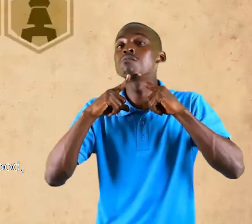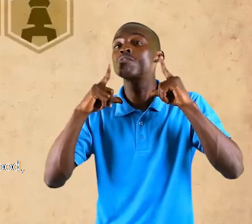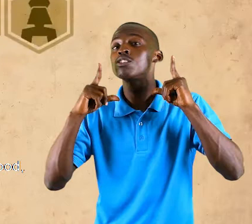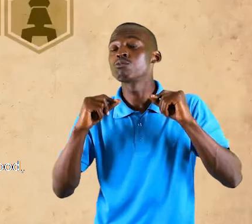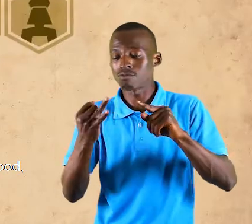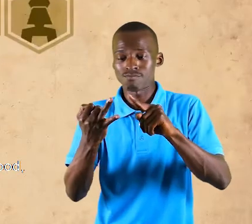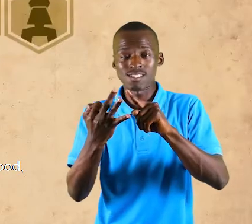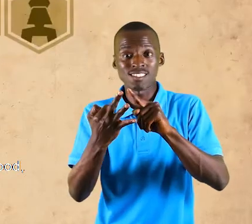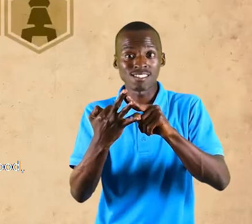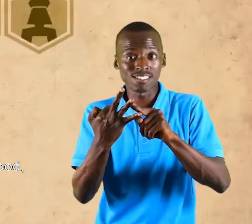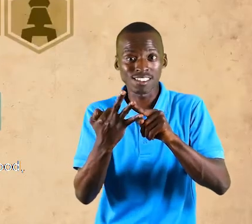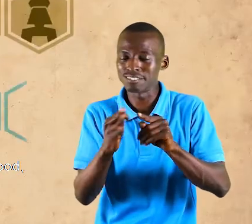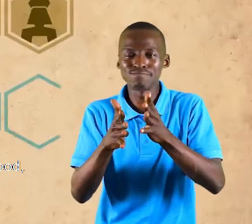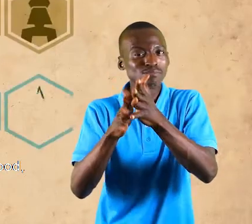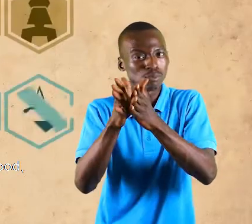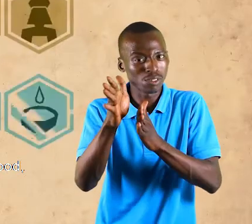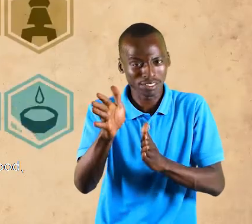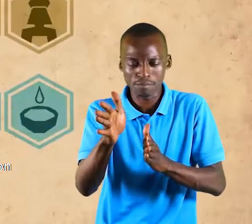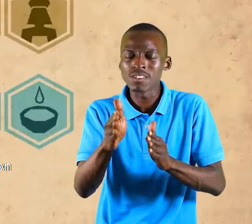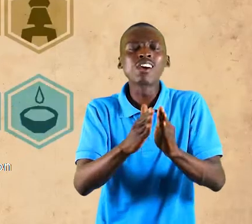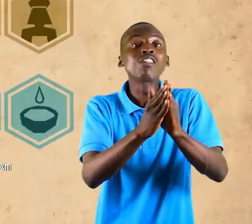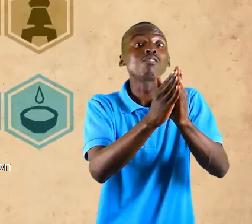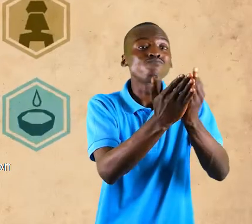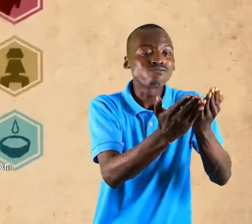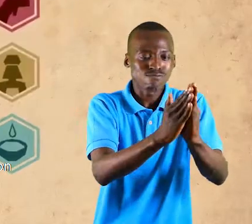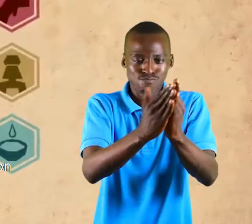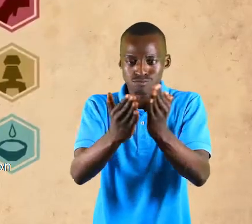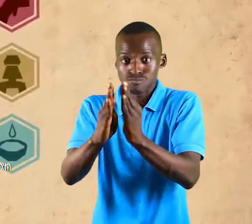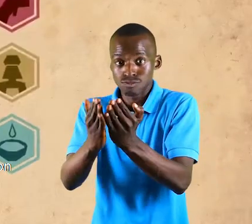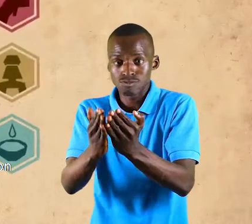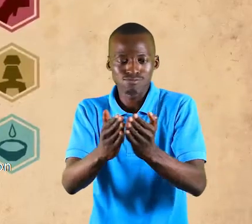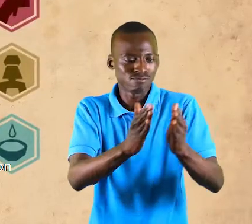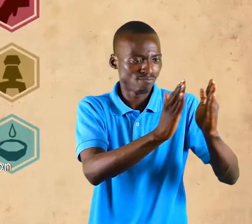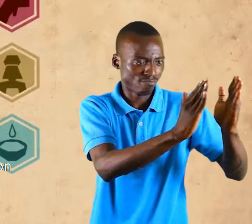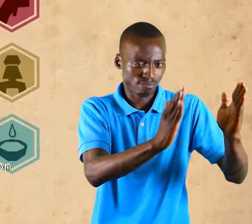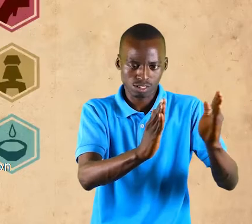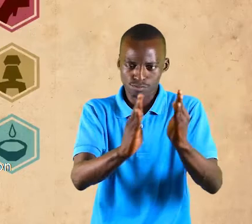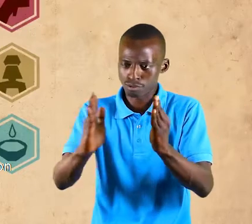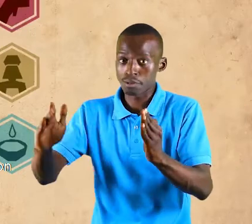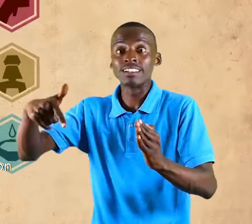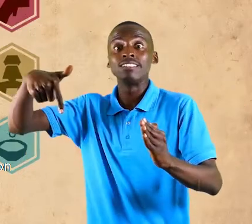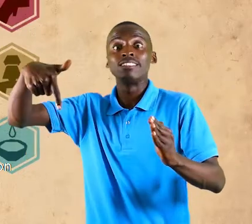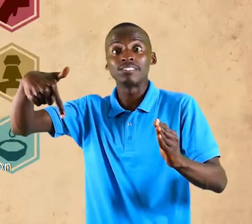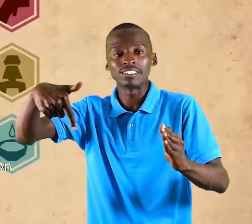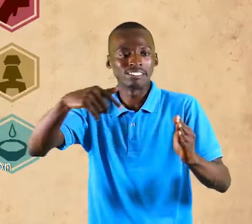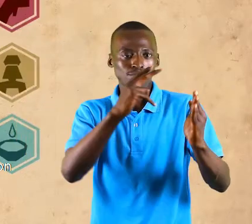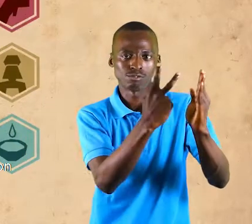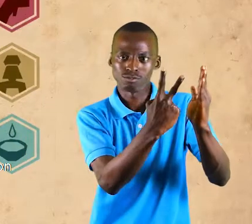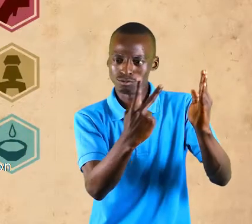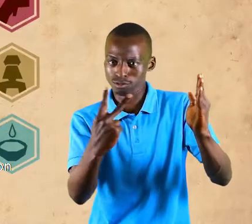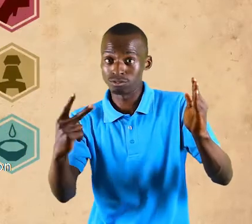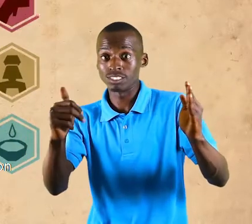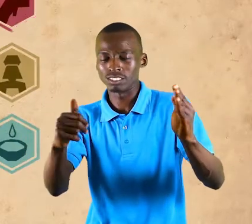the third is a bunch of purity laws. Now, the book is broken up into 7 sections, and each solution is explored in